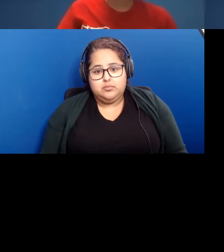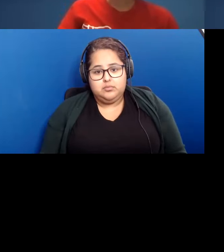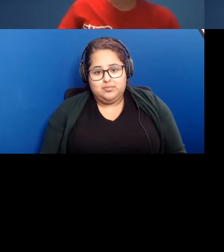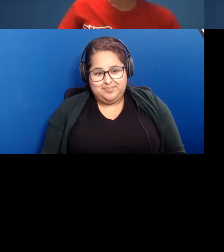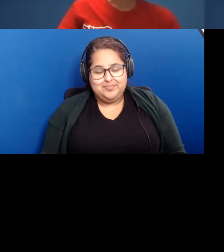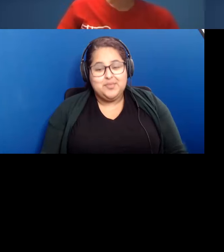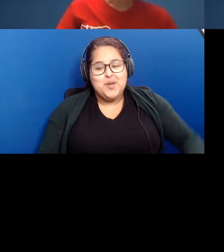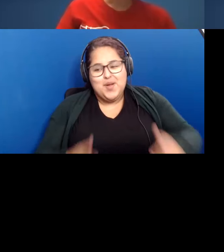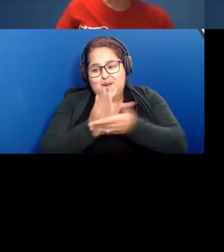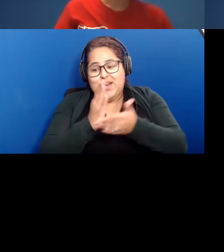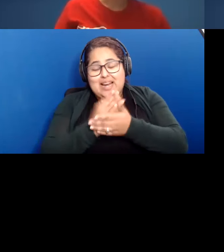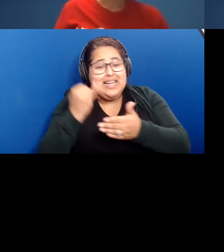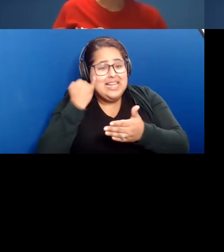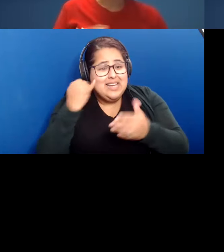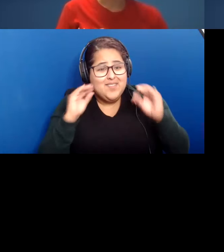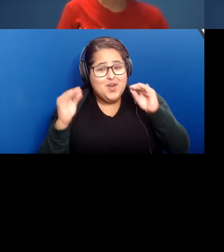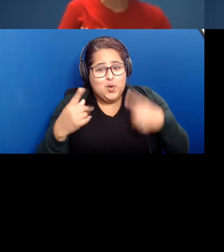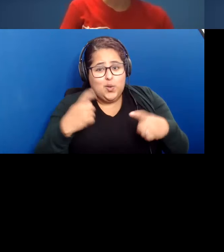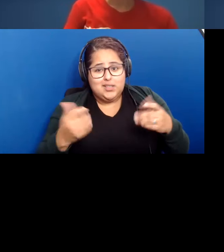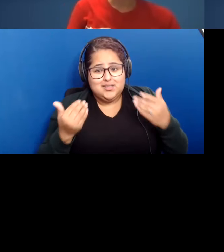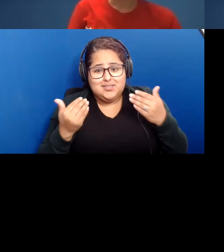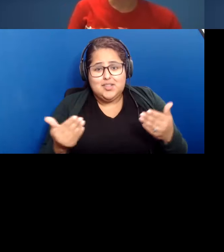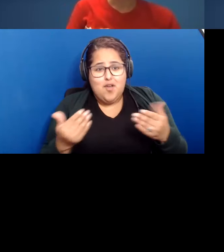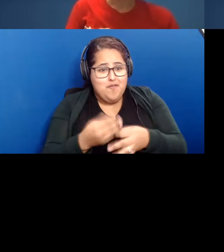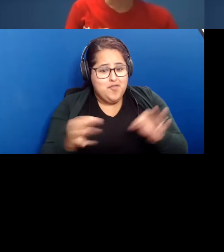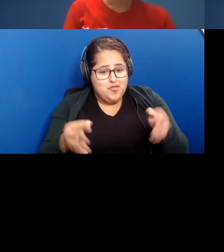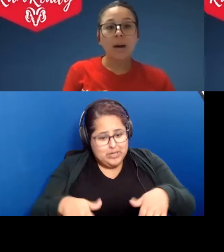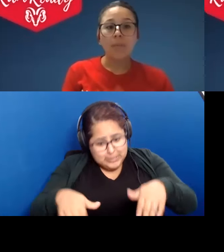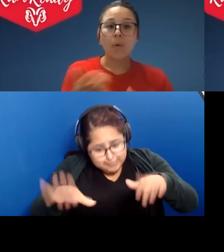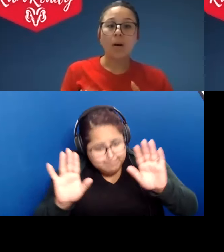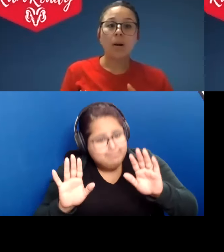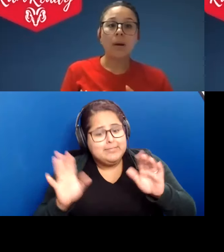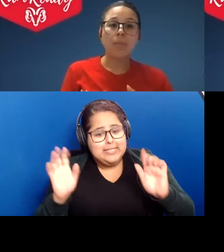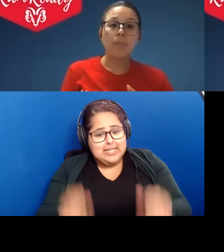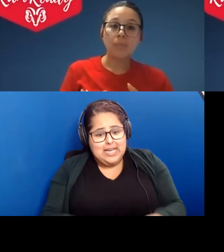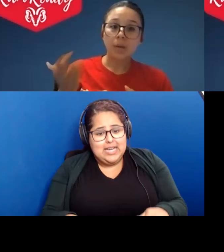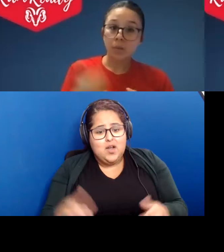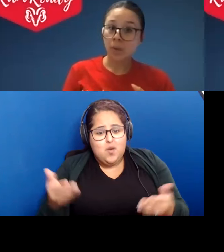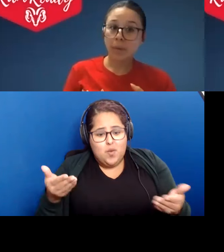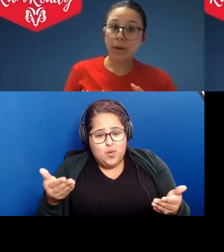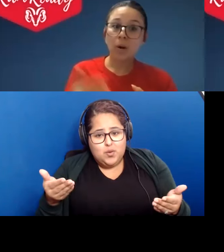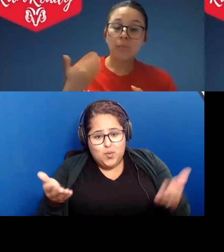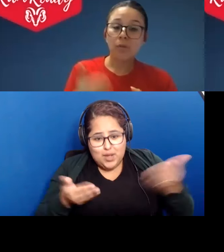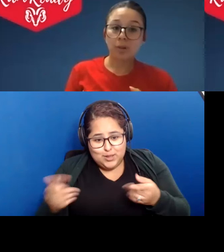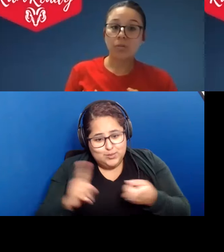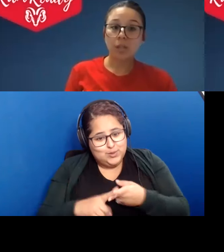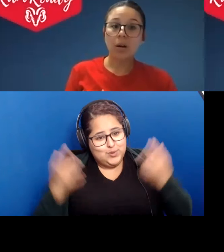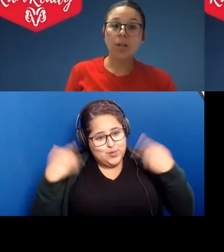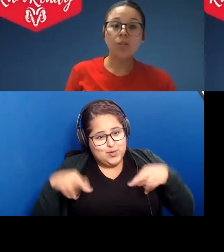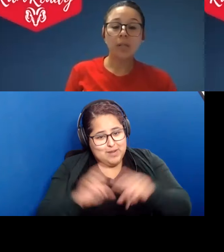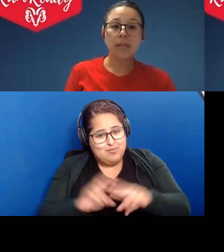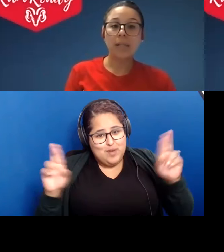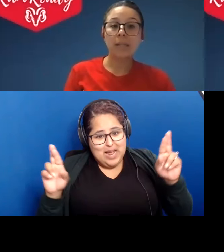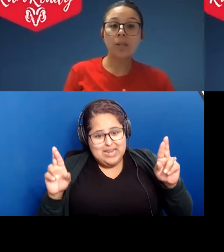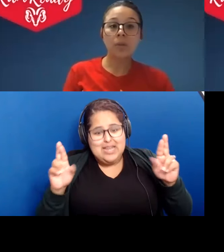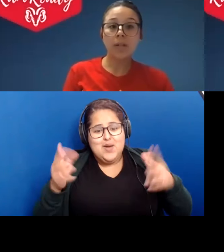All right, there's no questions. You guys are free to exit the meeting. Welcome to Ram Ready. Welcome to Fresno City College.